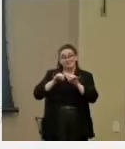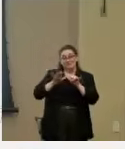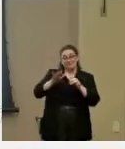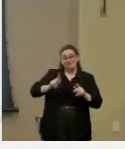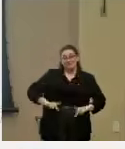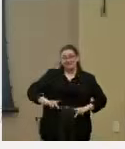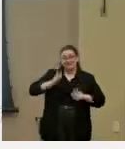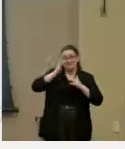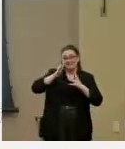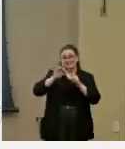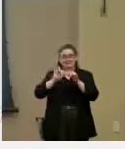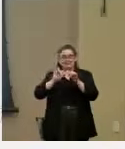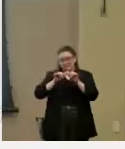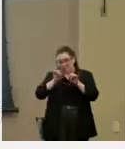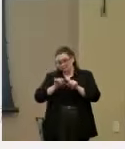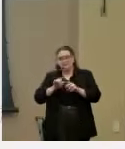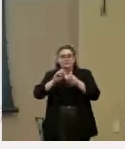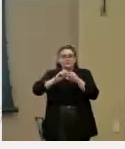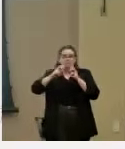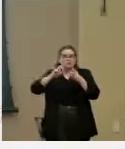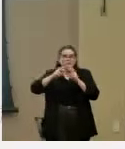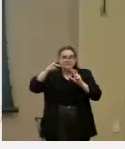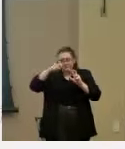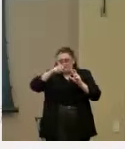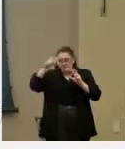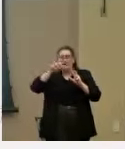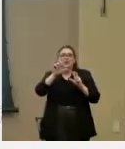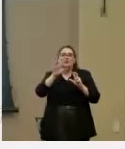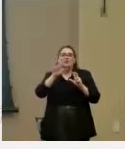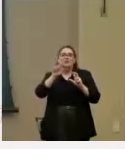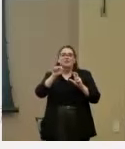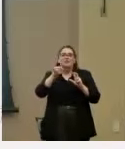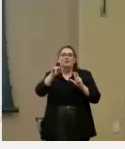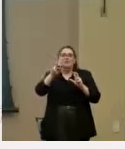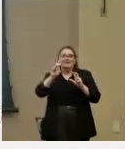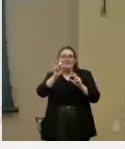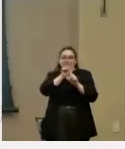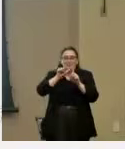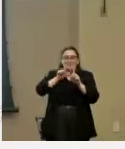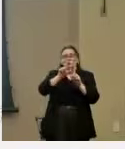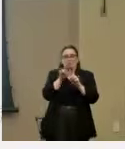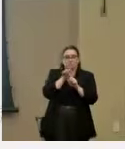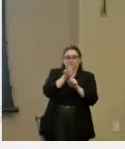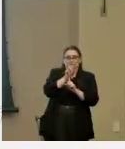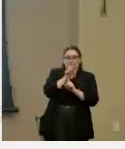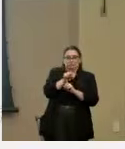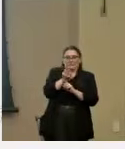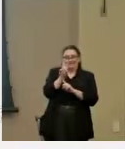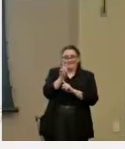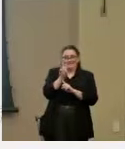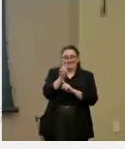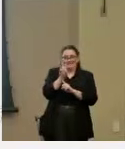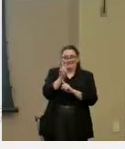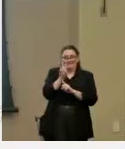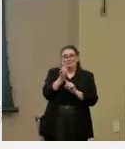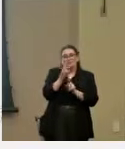kidney disease is looking at the protein and creatinine ratio in the urine, which is 2.6, which